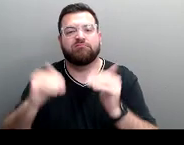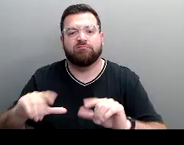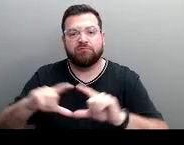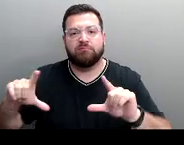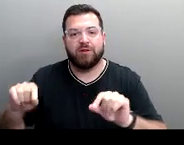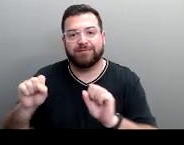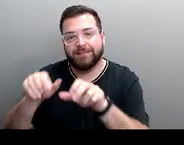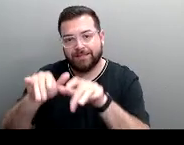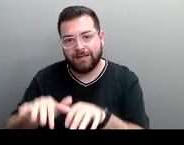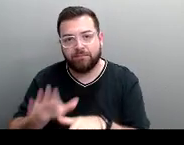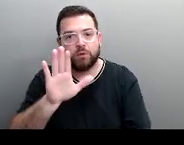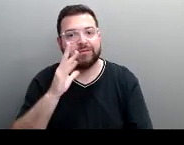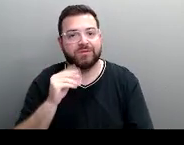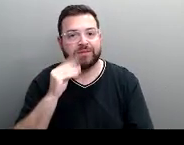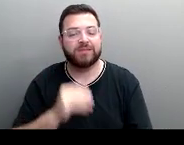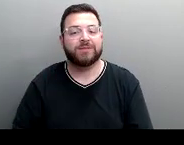down below as well.